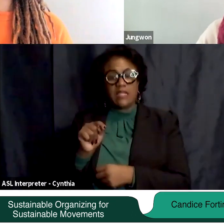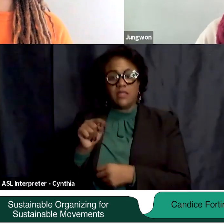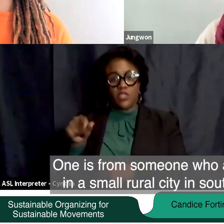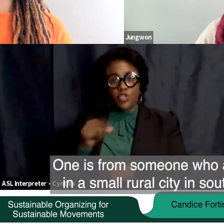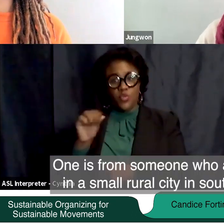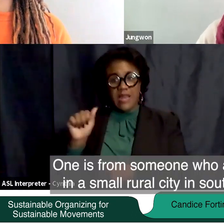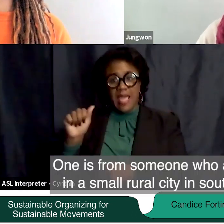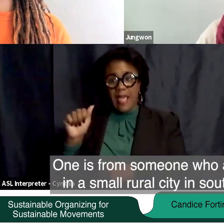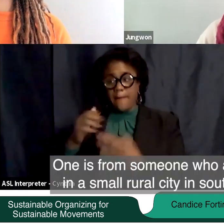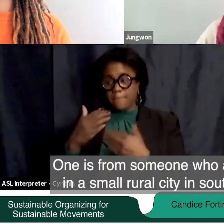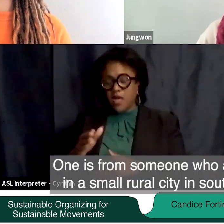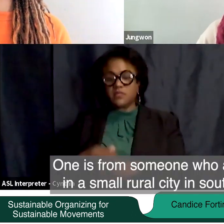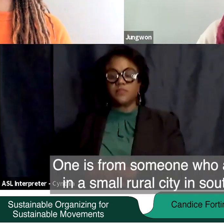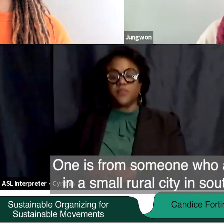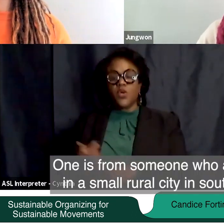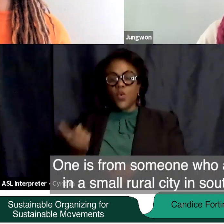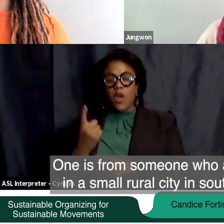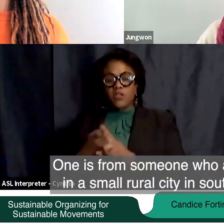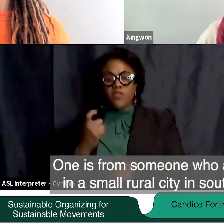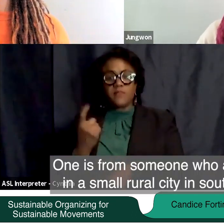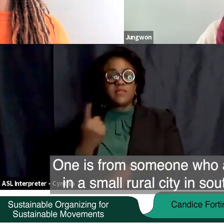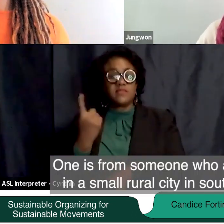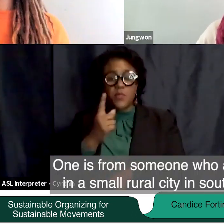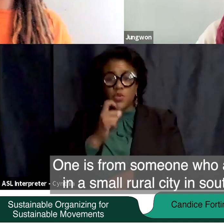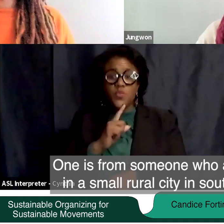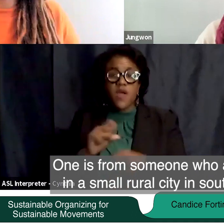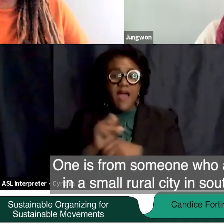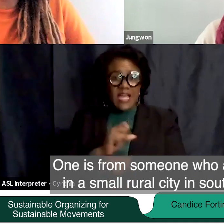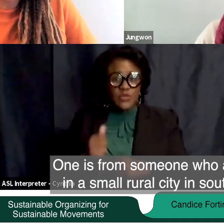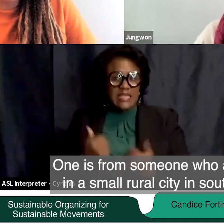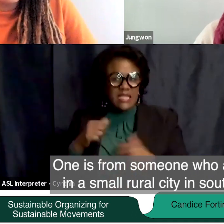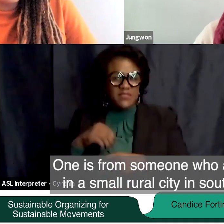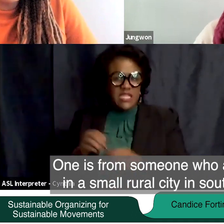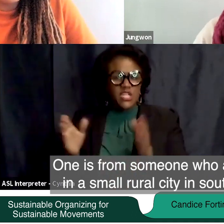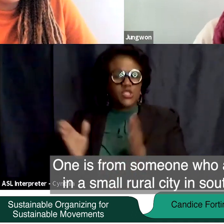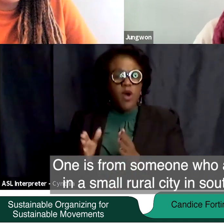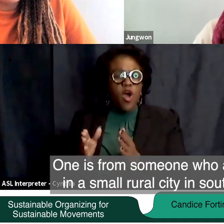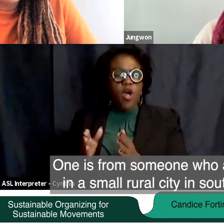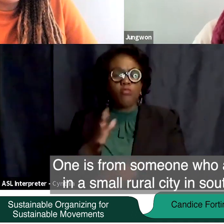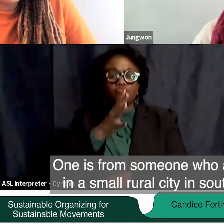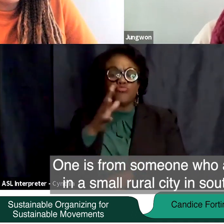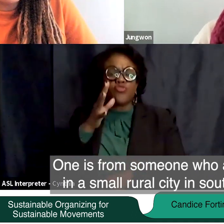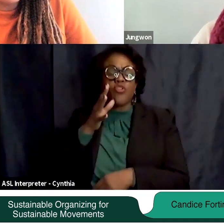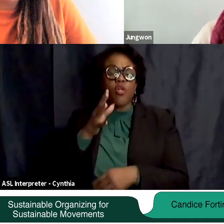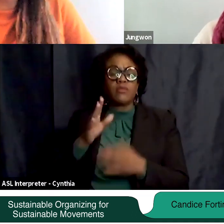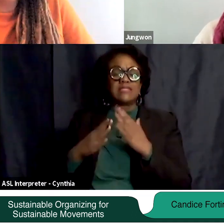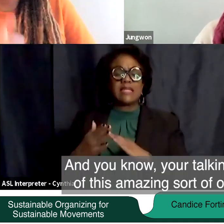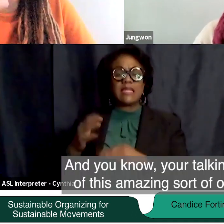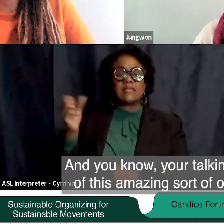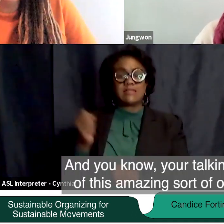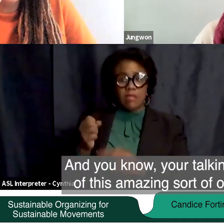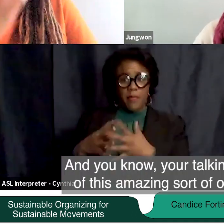box. One is from someone who actually lives in a small rural city in South America.